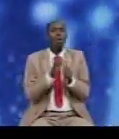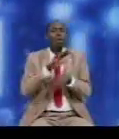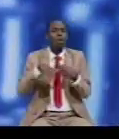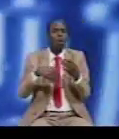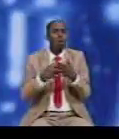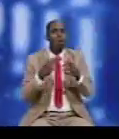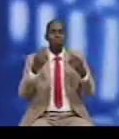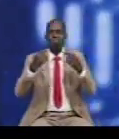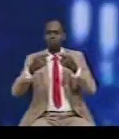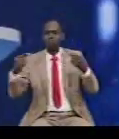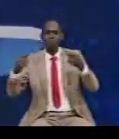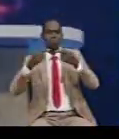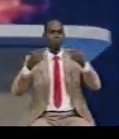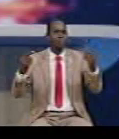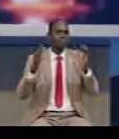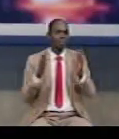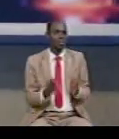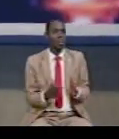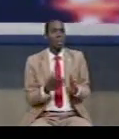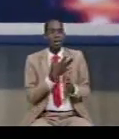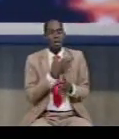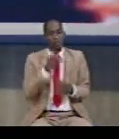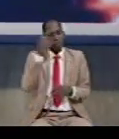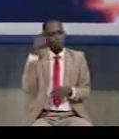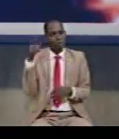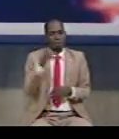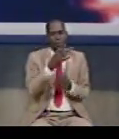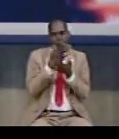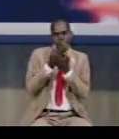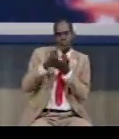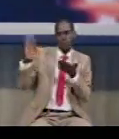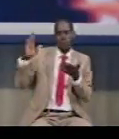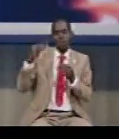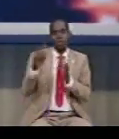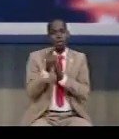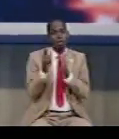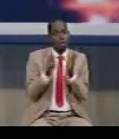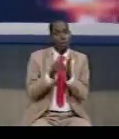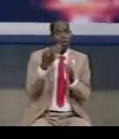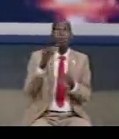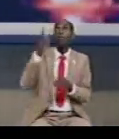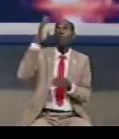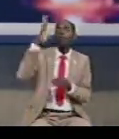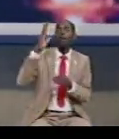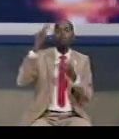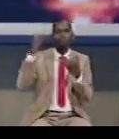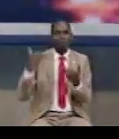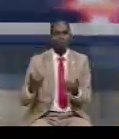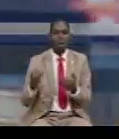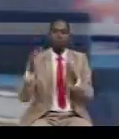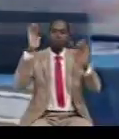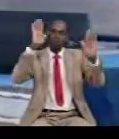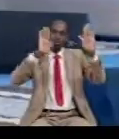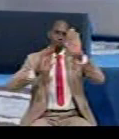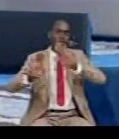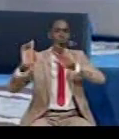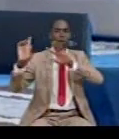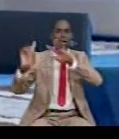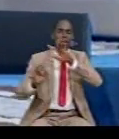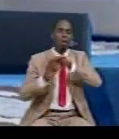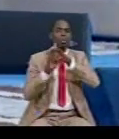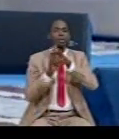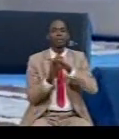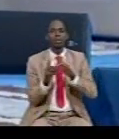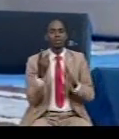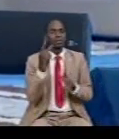we forsook God and forsook the law of God, trouble came. But now in verse 7 it says,